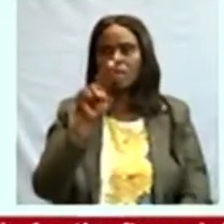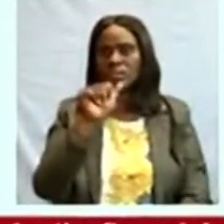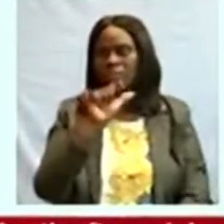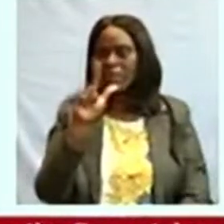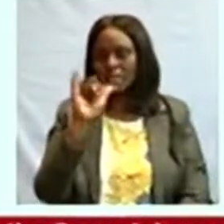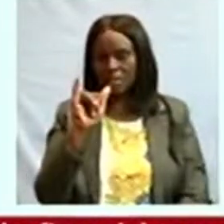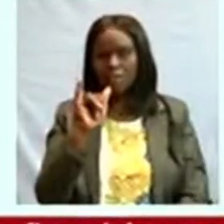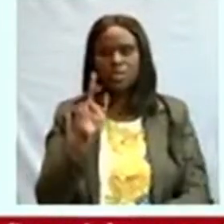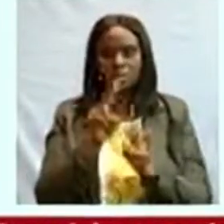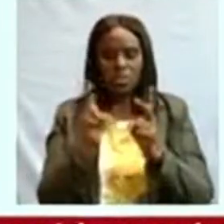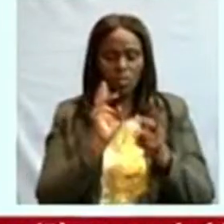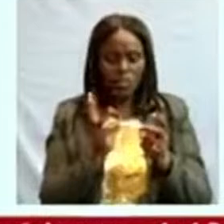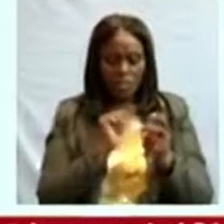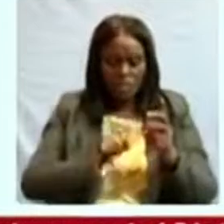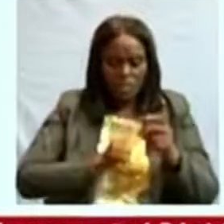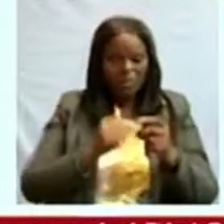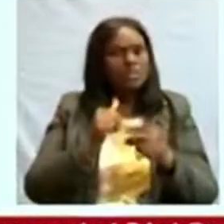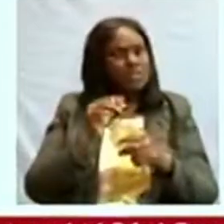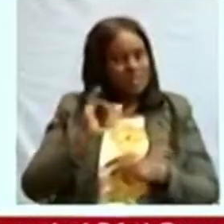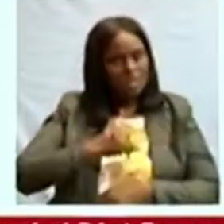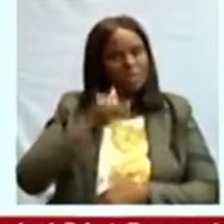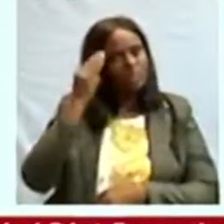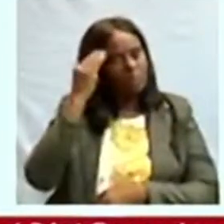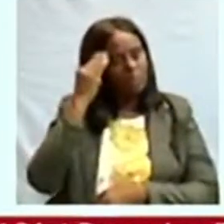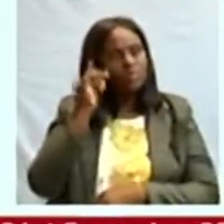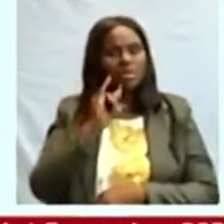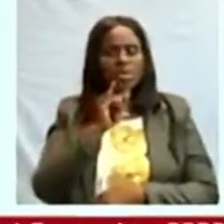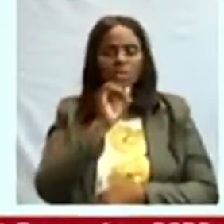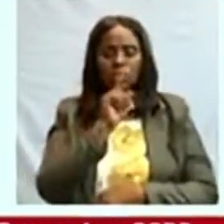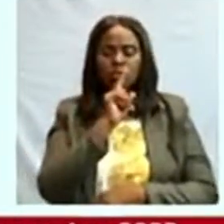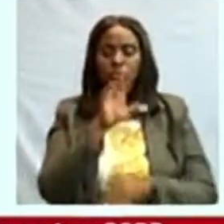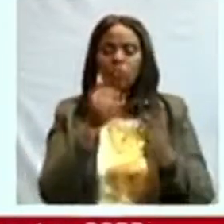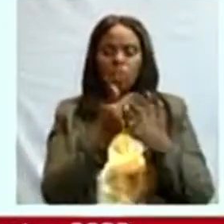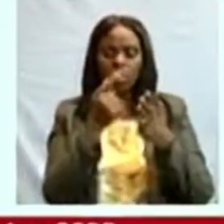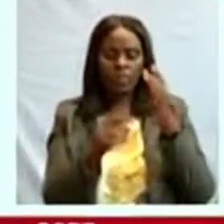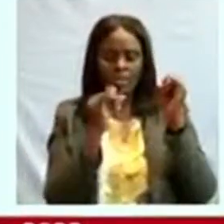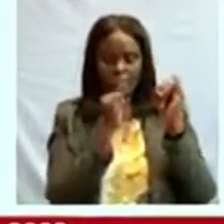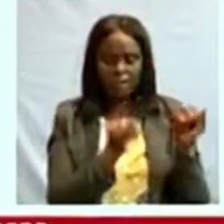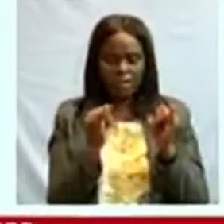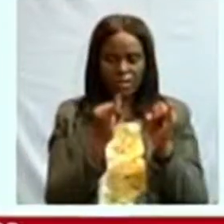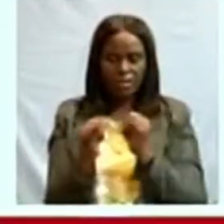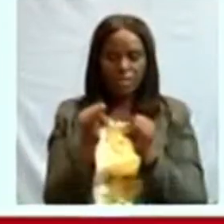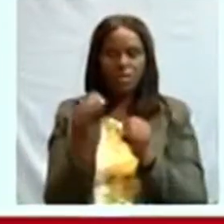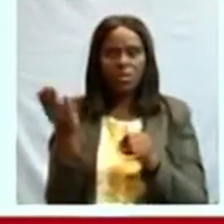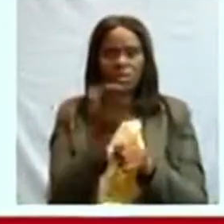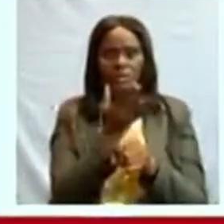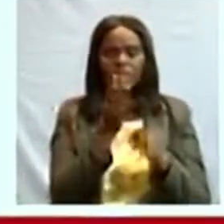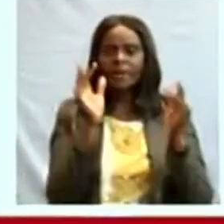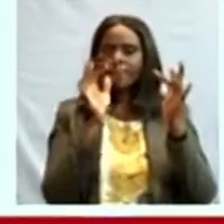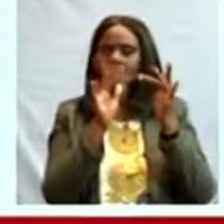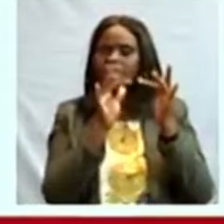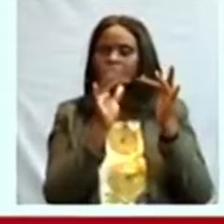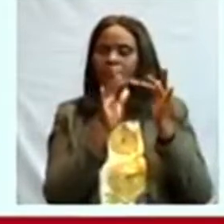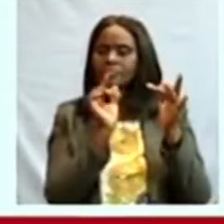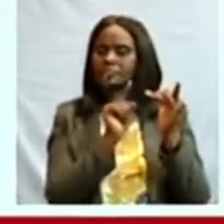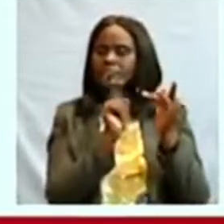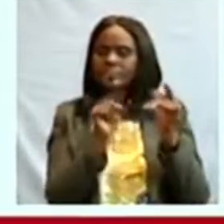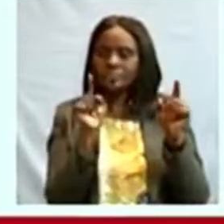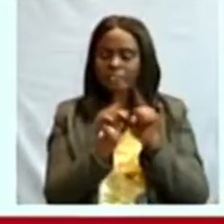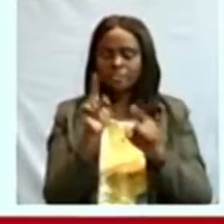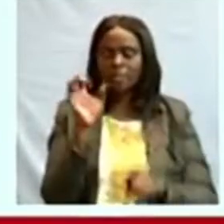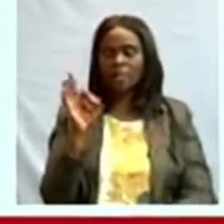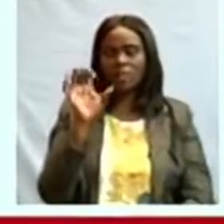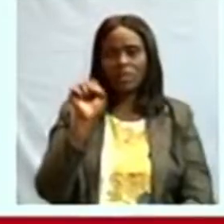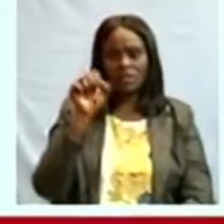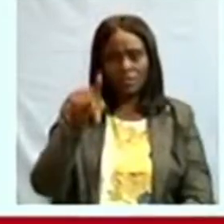So we are quite confident that the implementation of the electronic